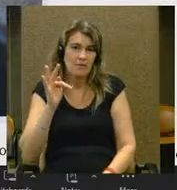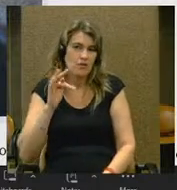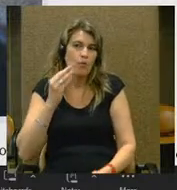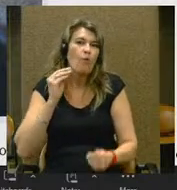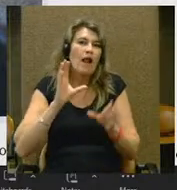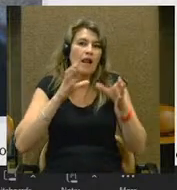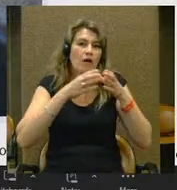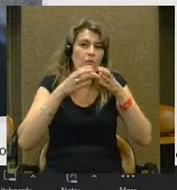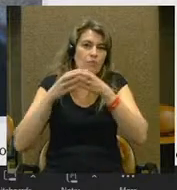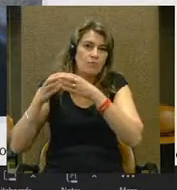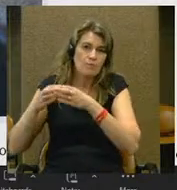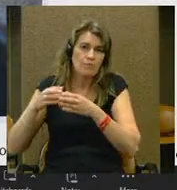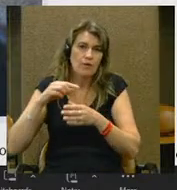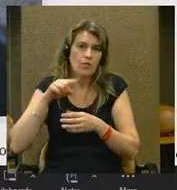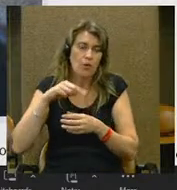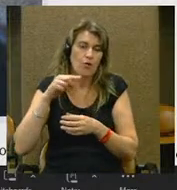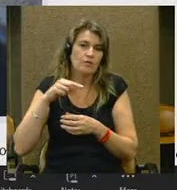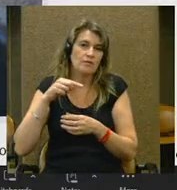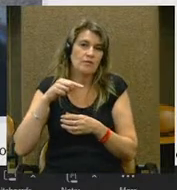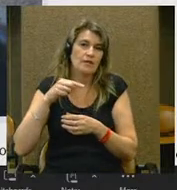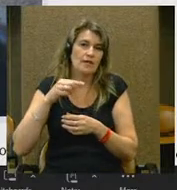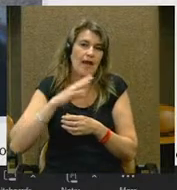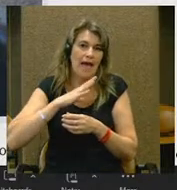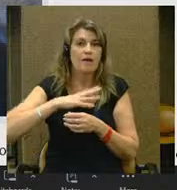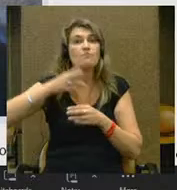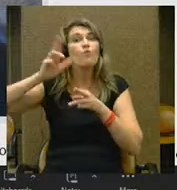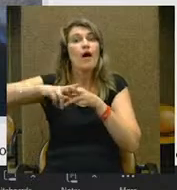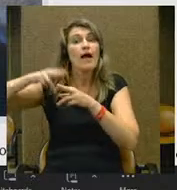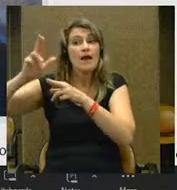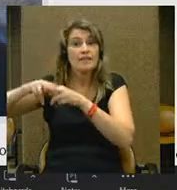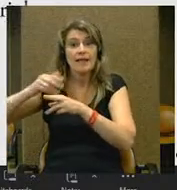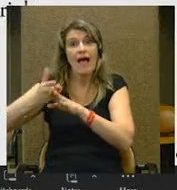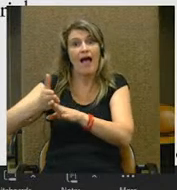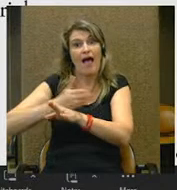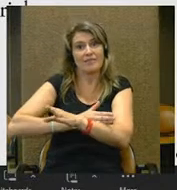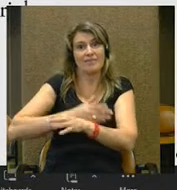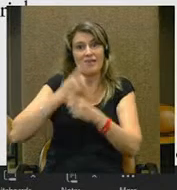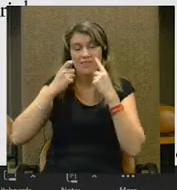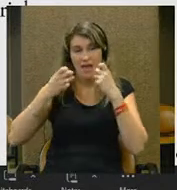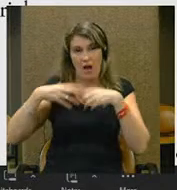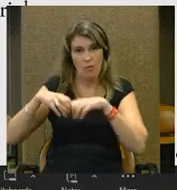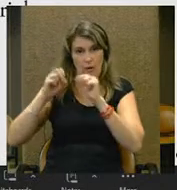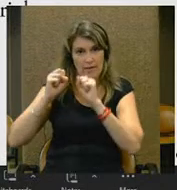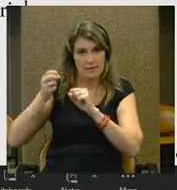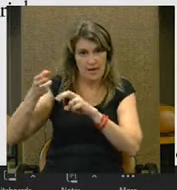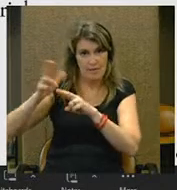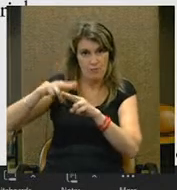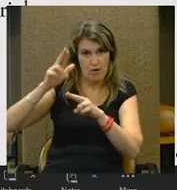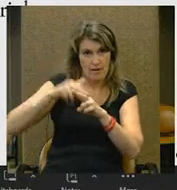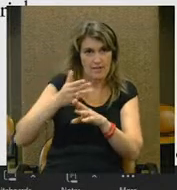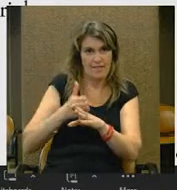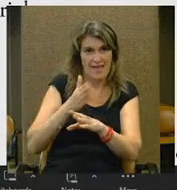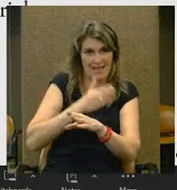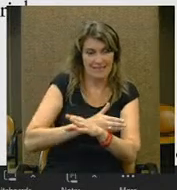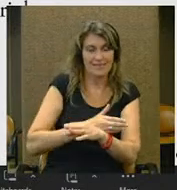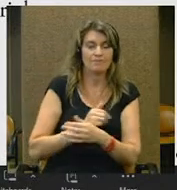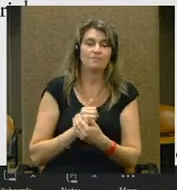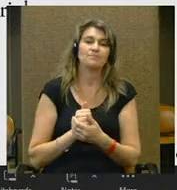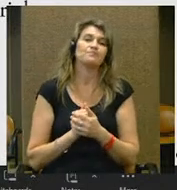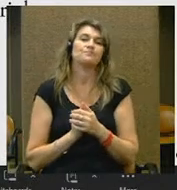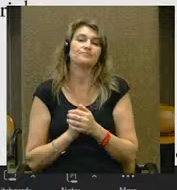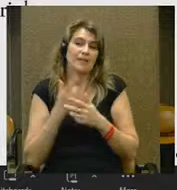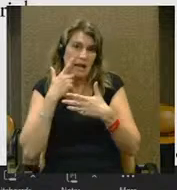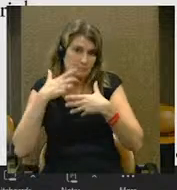saved thousands of lives if we would have had better early warning systems in place. And the final point I want to make is that, Uruguay can also